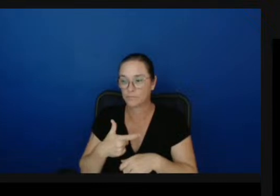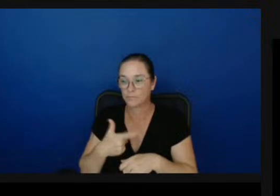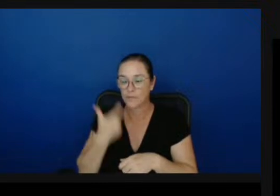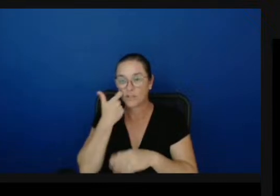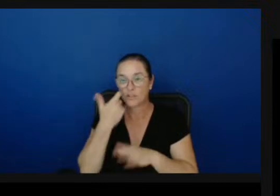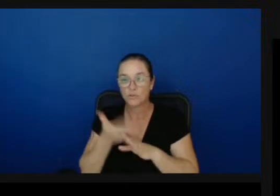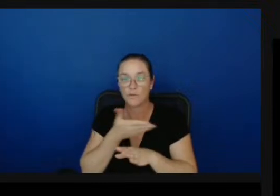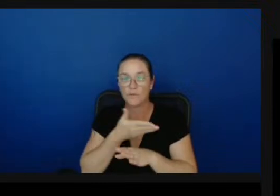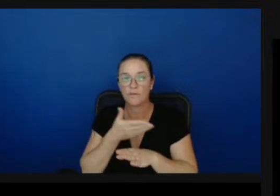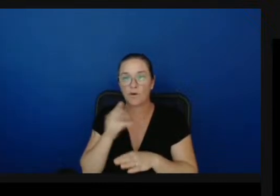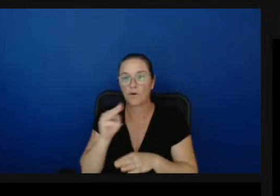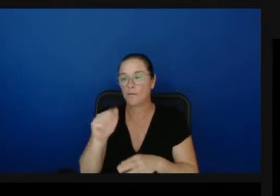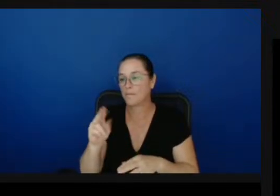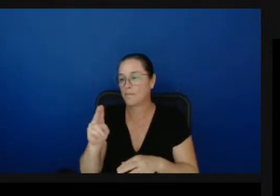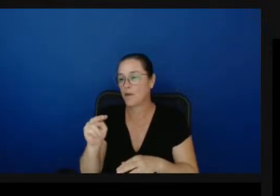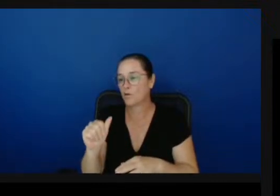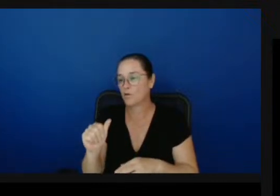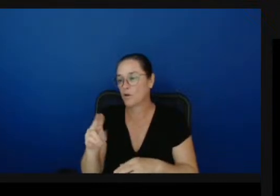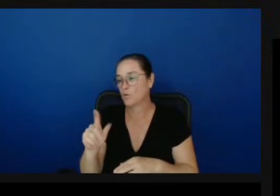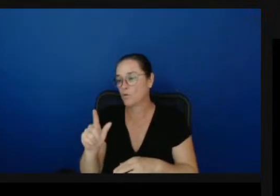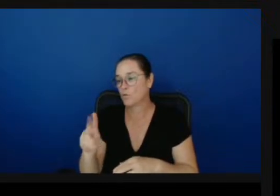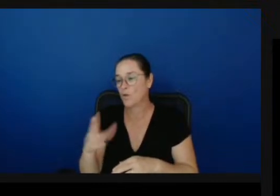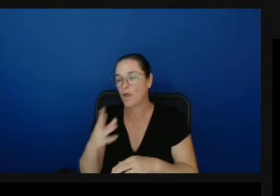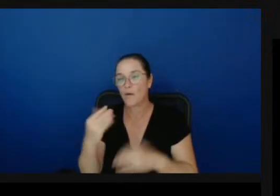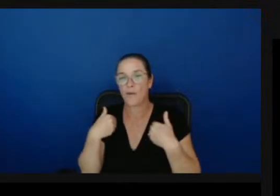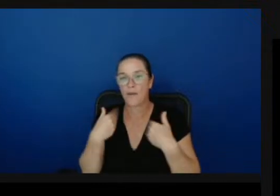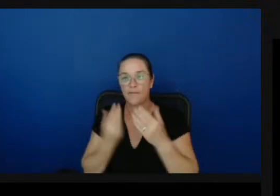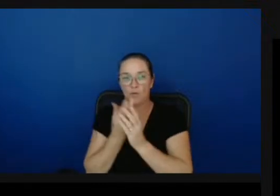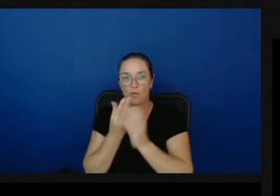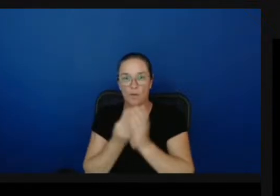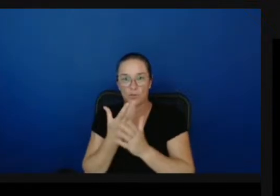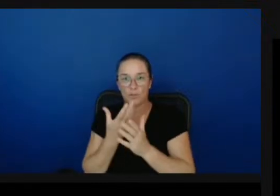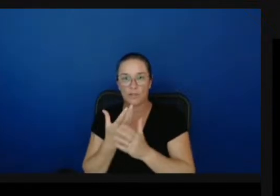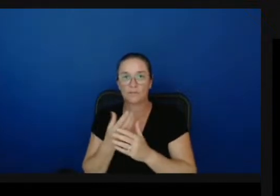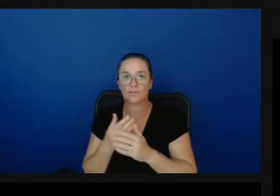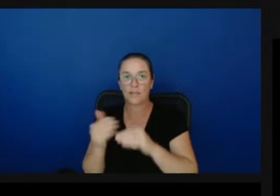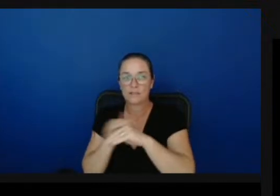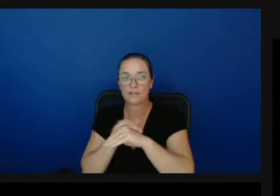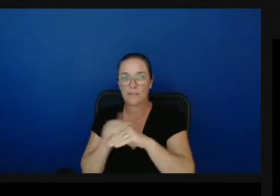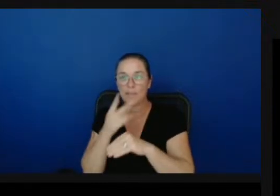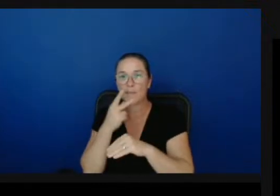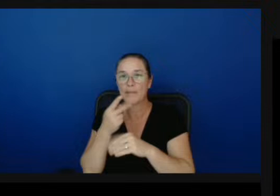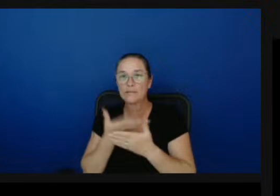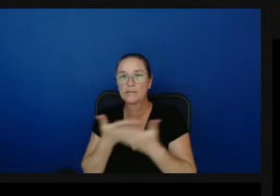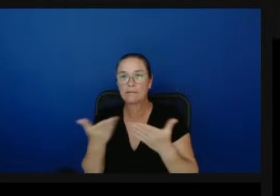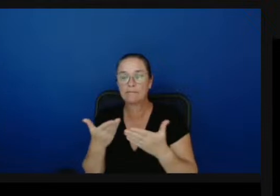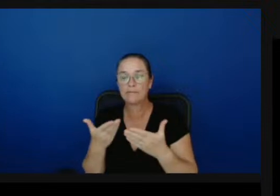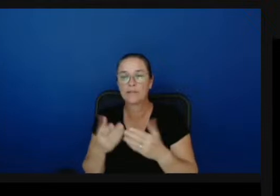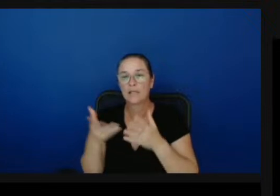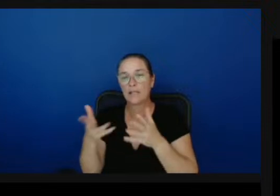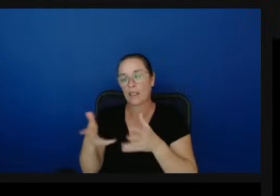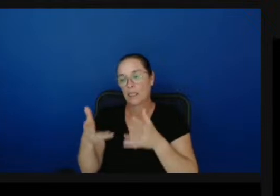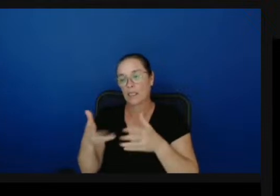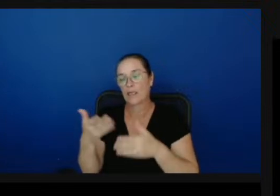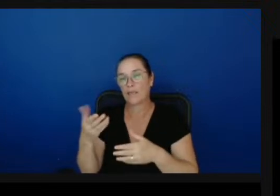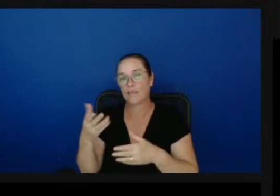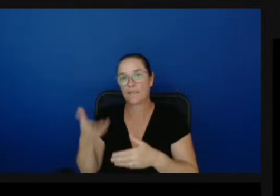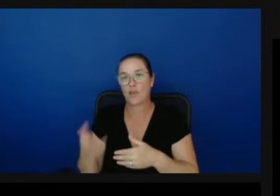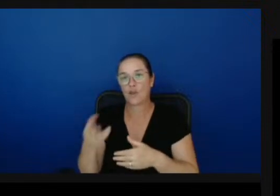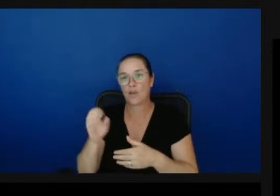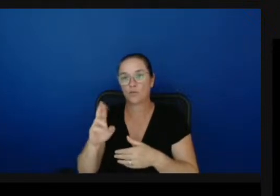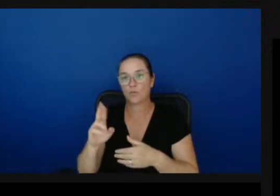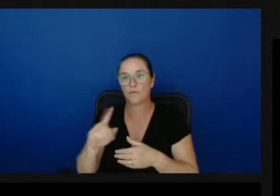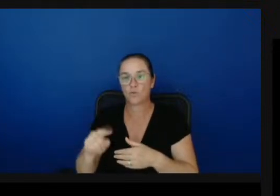Maunaulu, and then you have that eruption of magma to the summit. The pink stuff here sits in the rift as well. And here's where you really have